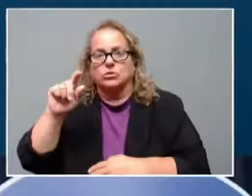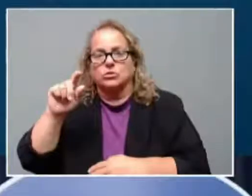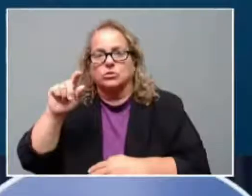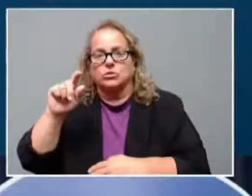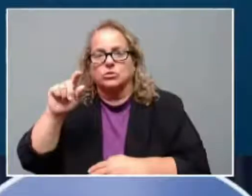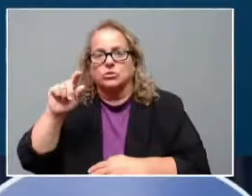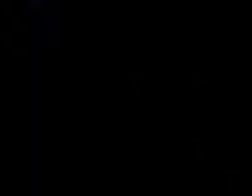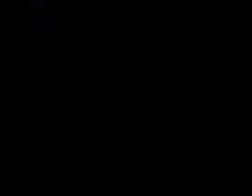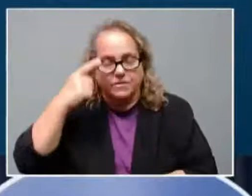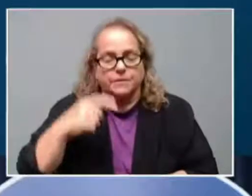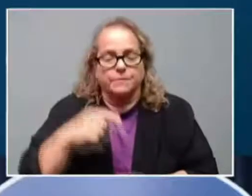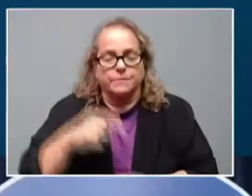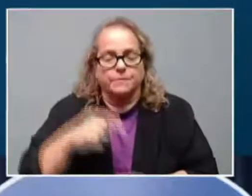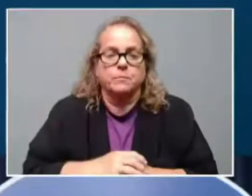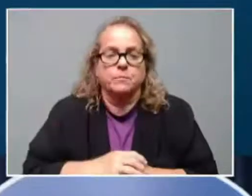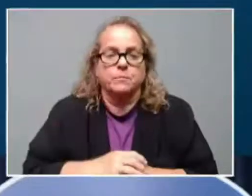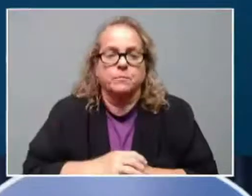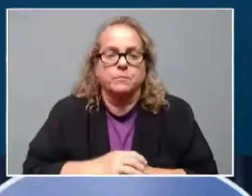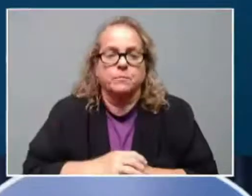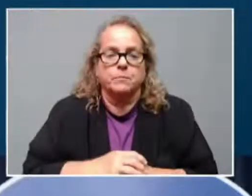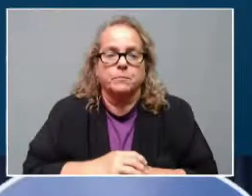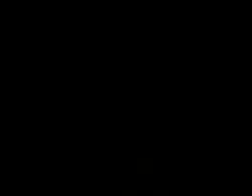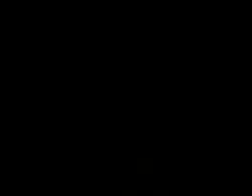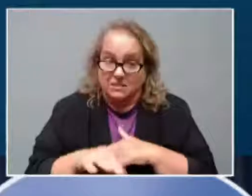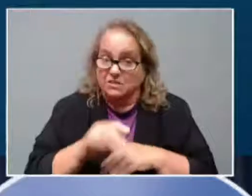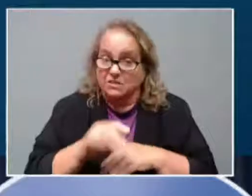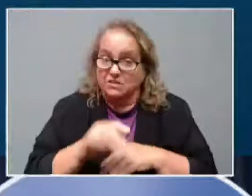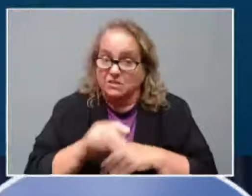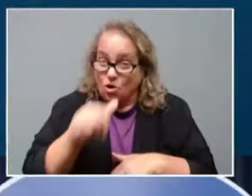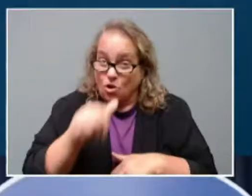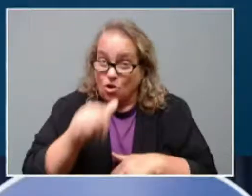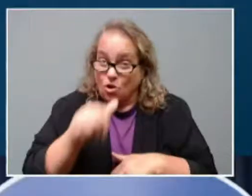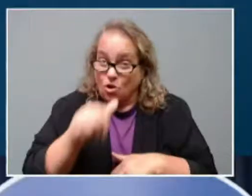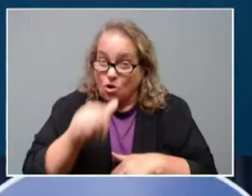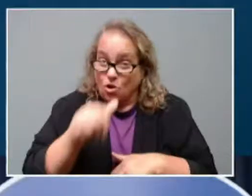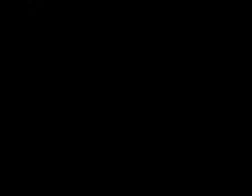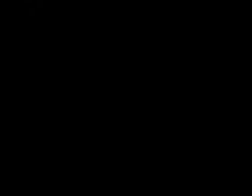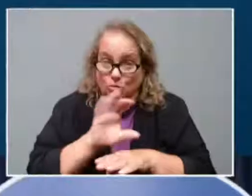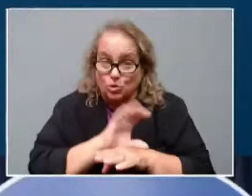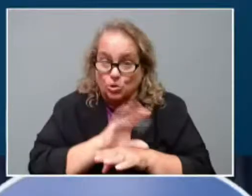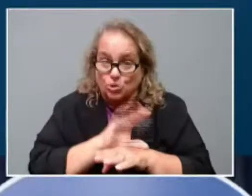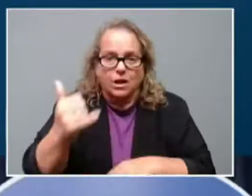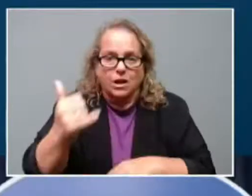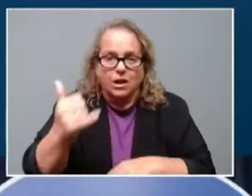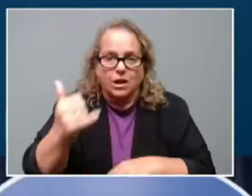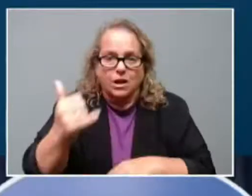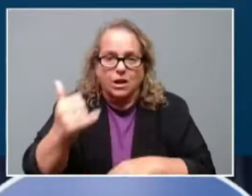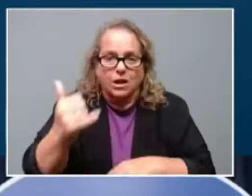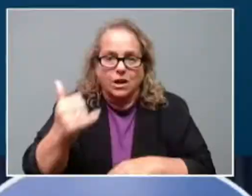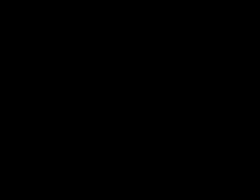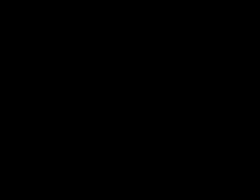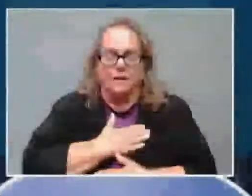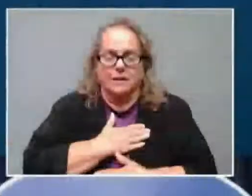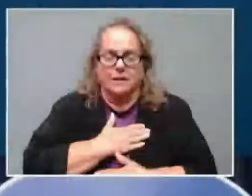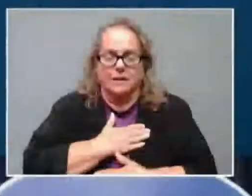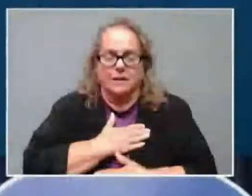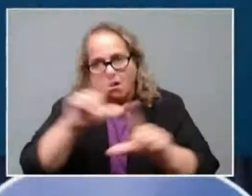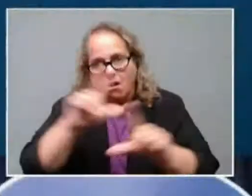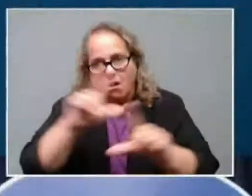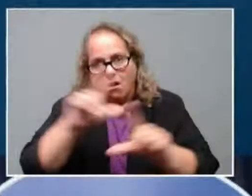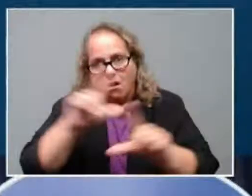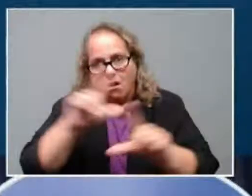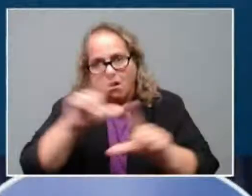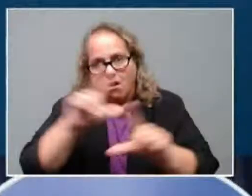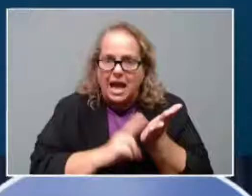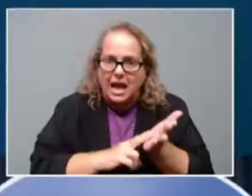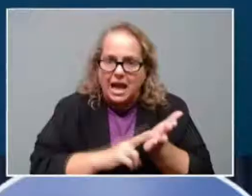online. If you don't have access to a computer, you can call. So please, everybody, let's get signed up, and you can get assistance